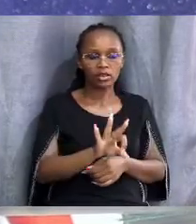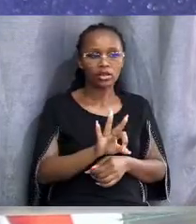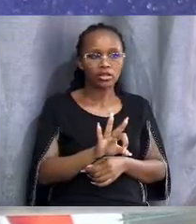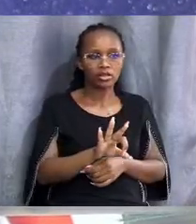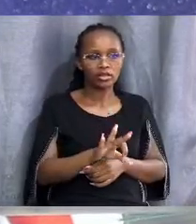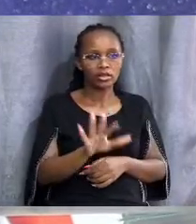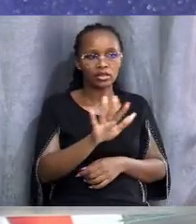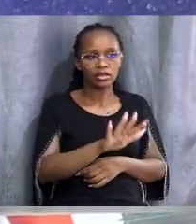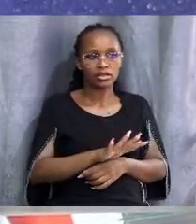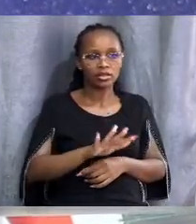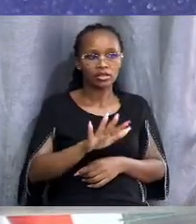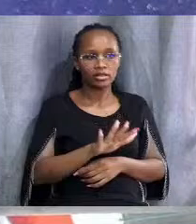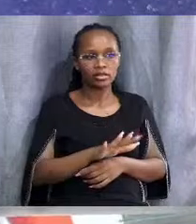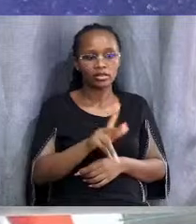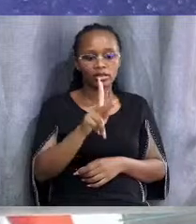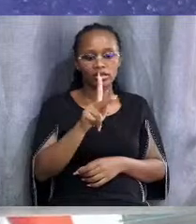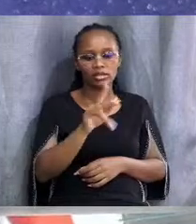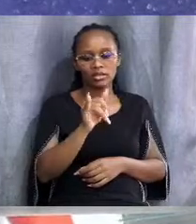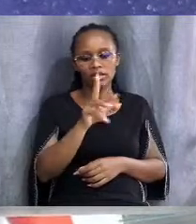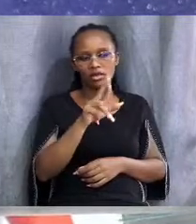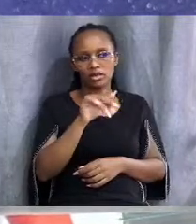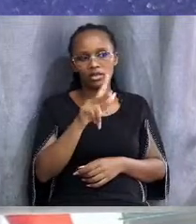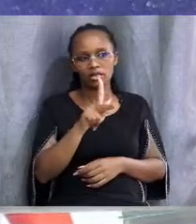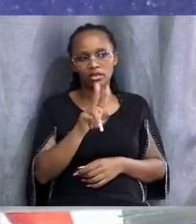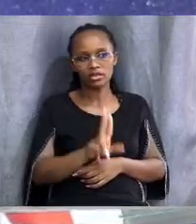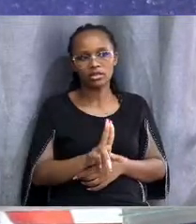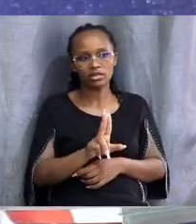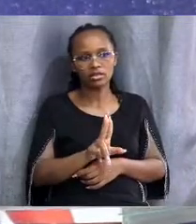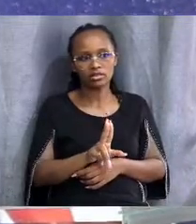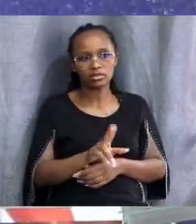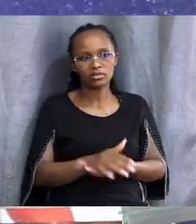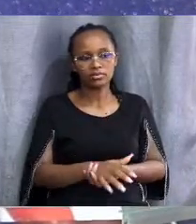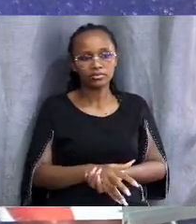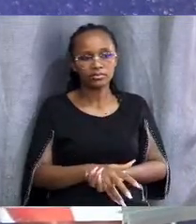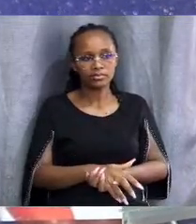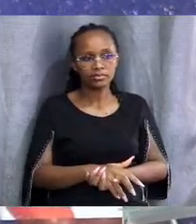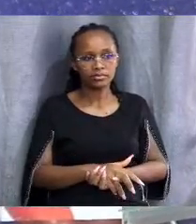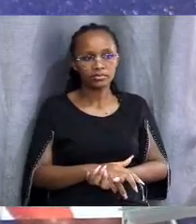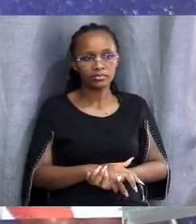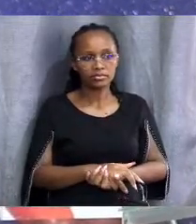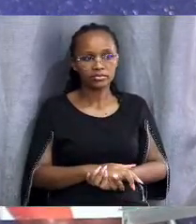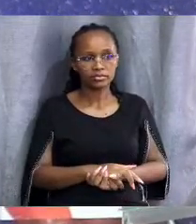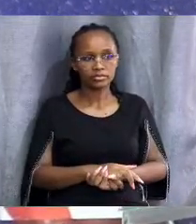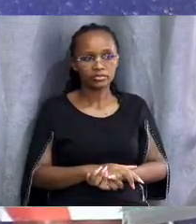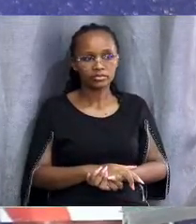25/8/2023. Itora ineria Kiriko, Gashuero sublocation.